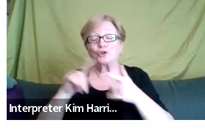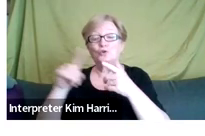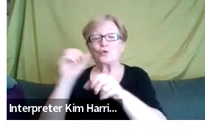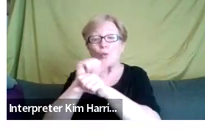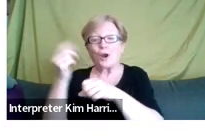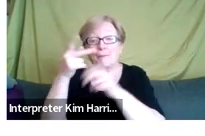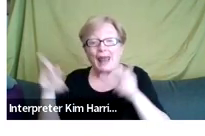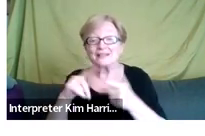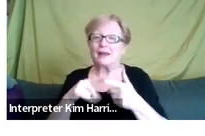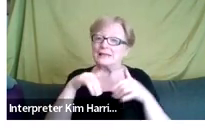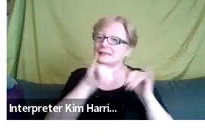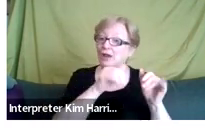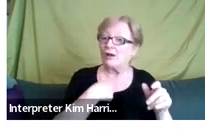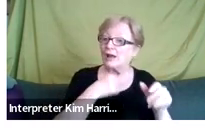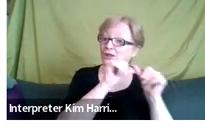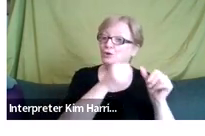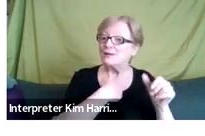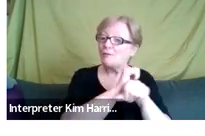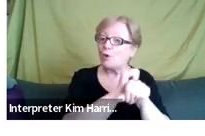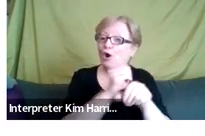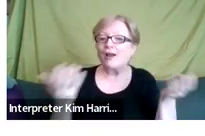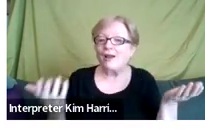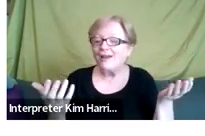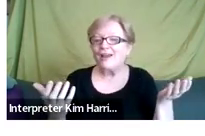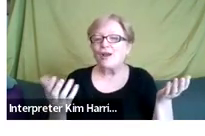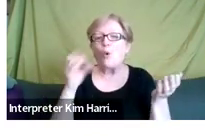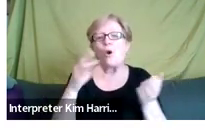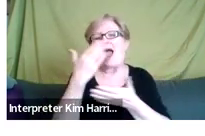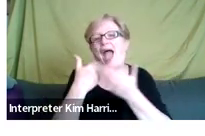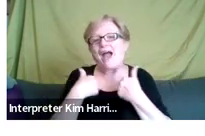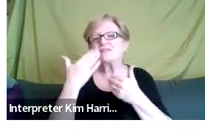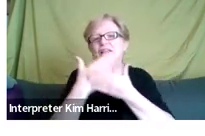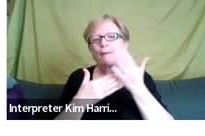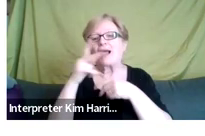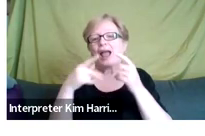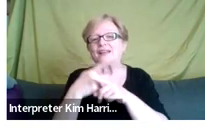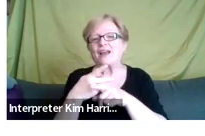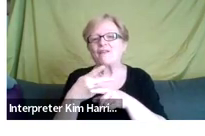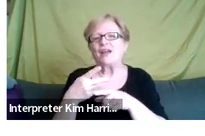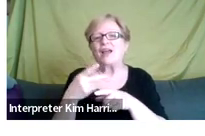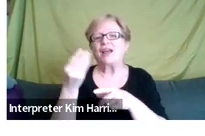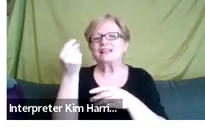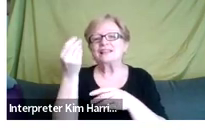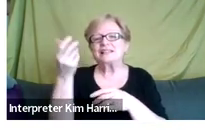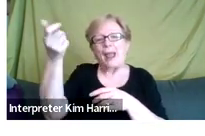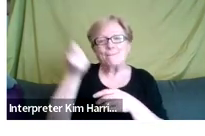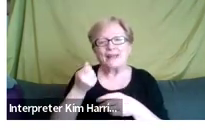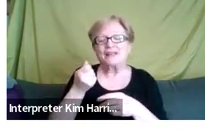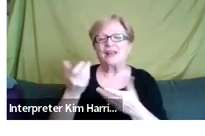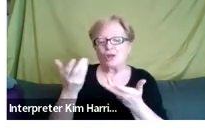or have some type of stipend, or, you know, or such. So that is